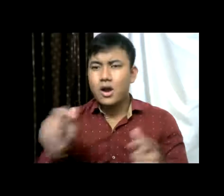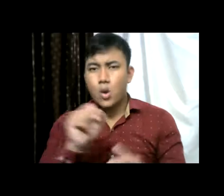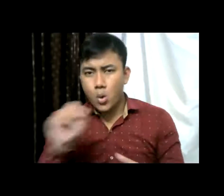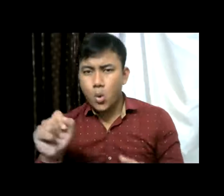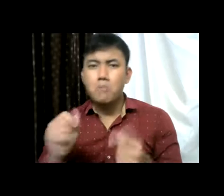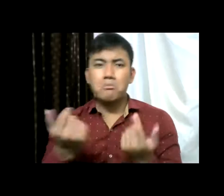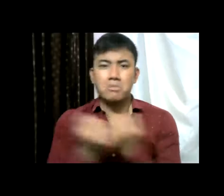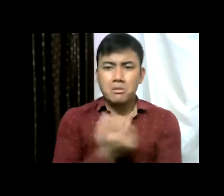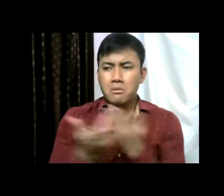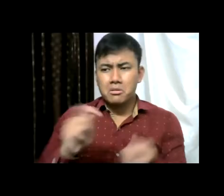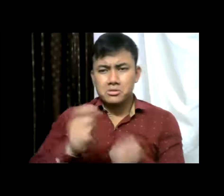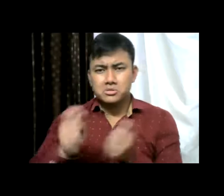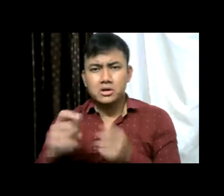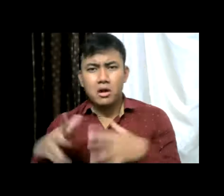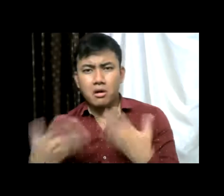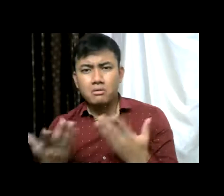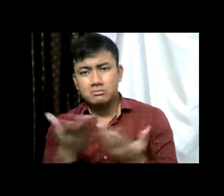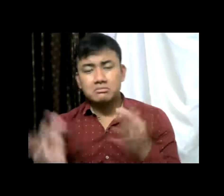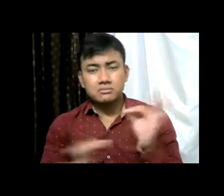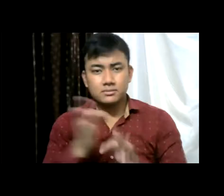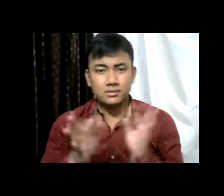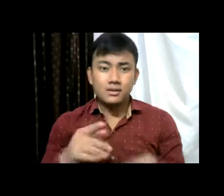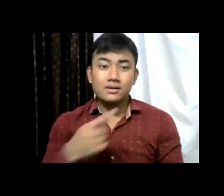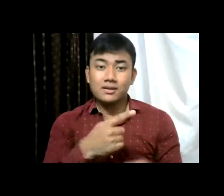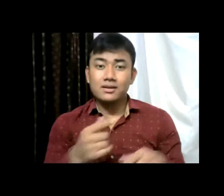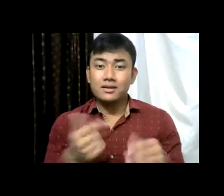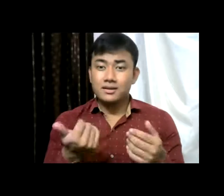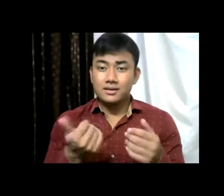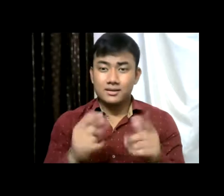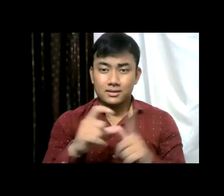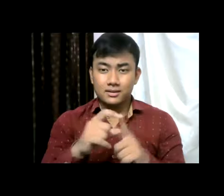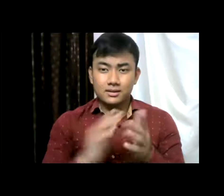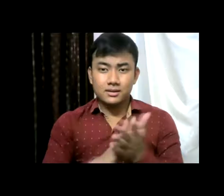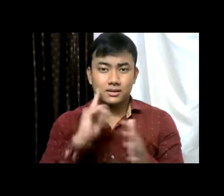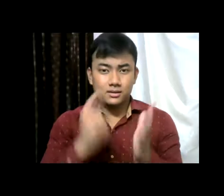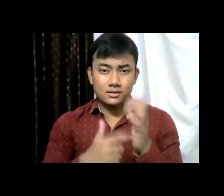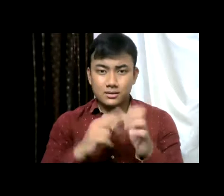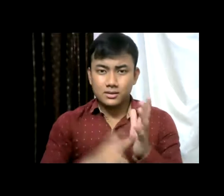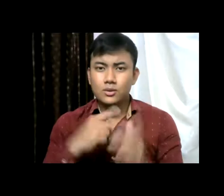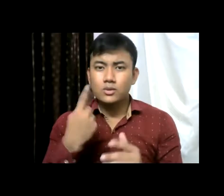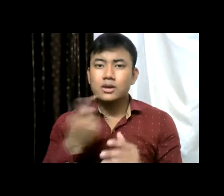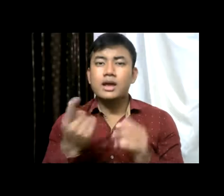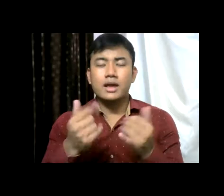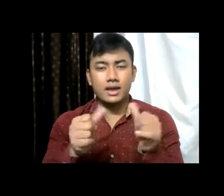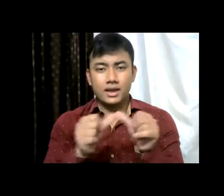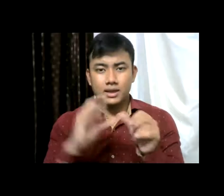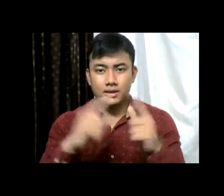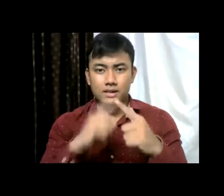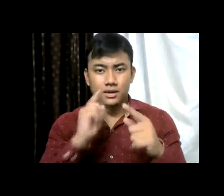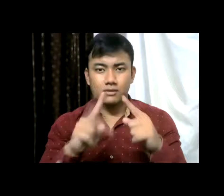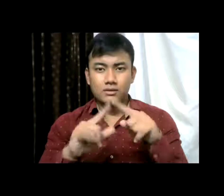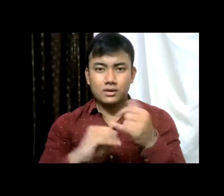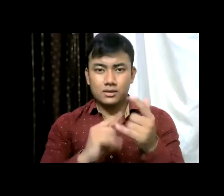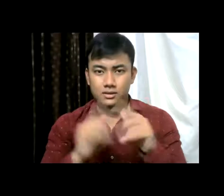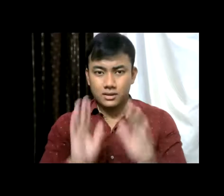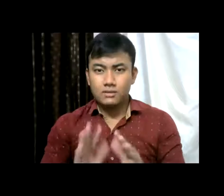India. Dhiren is an activist, poet, and an urban sexual geographer. He currently works at the Jindal Global